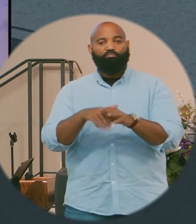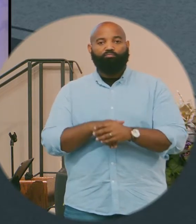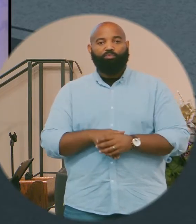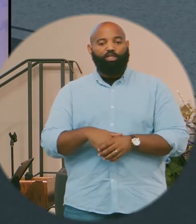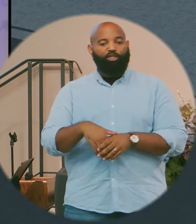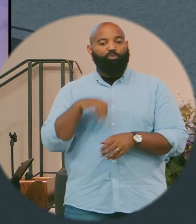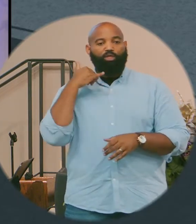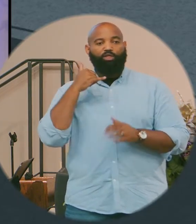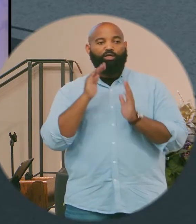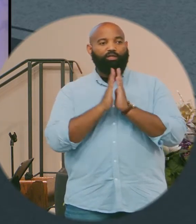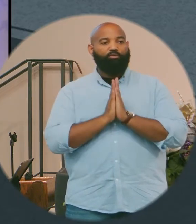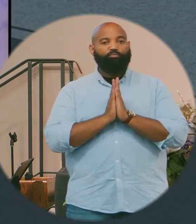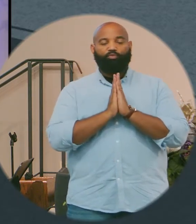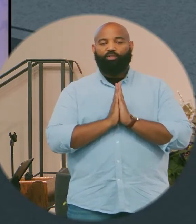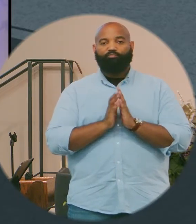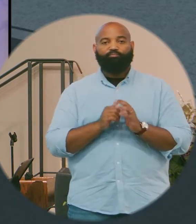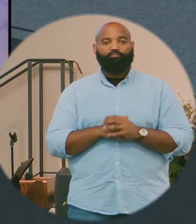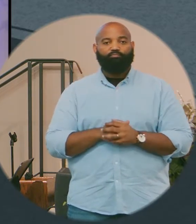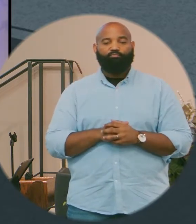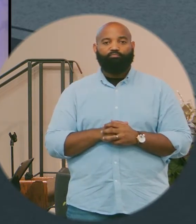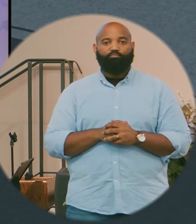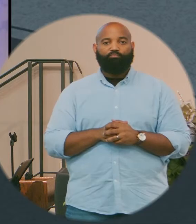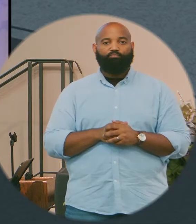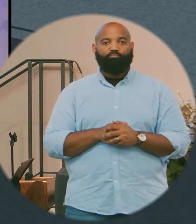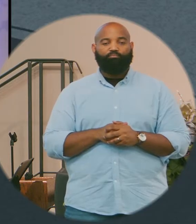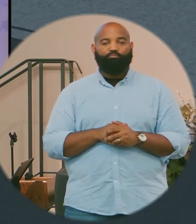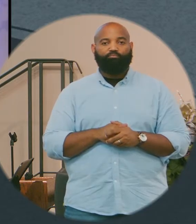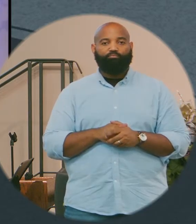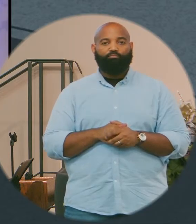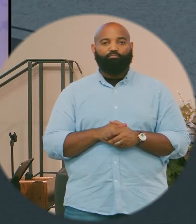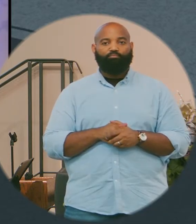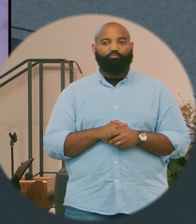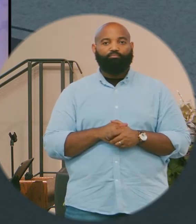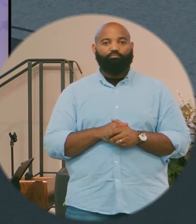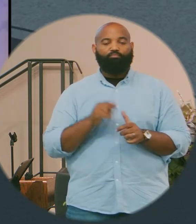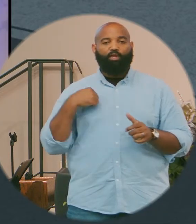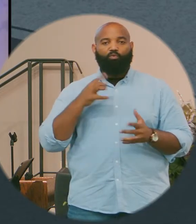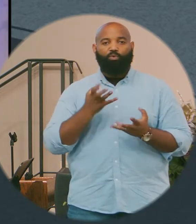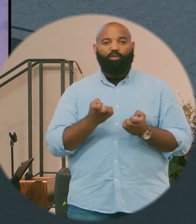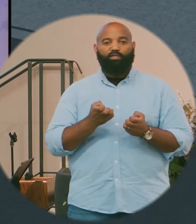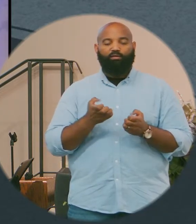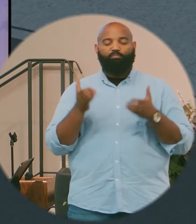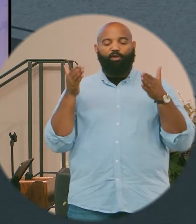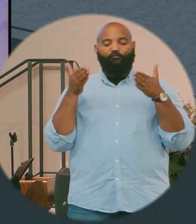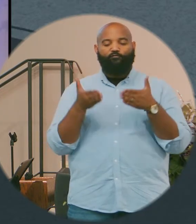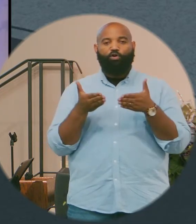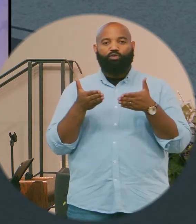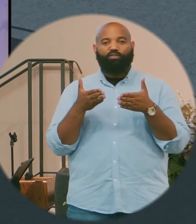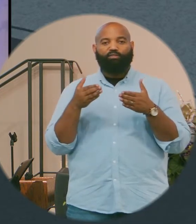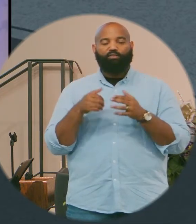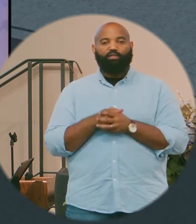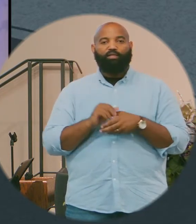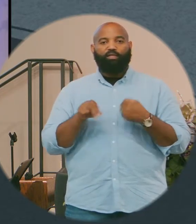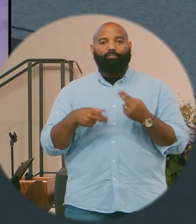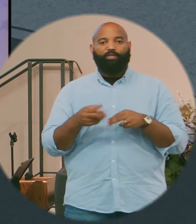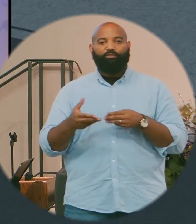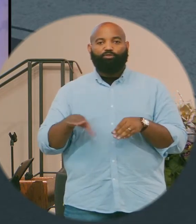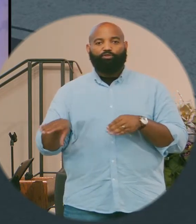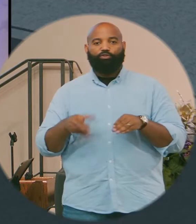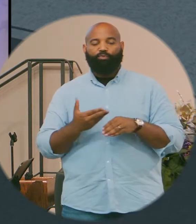and we're going to listen to prayer while we walk, because we want to be intentional about doing